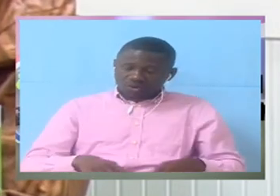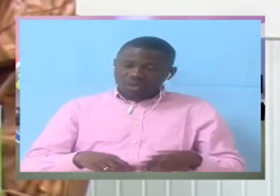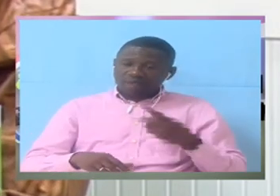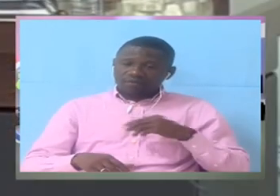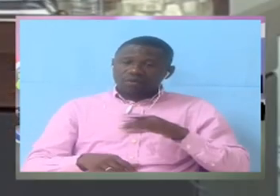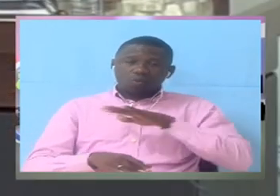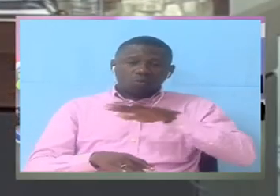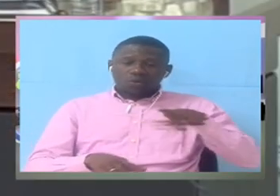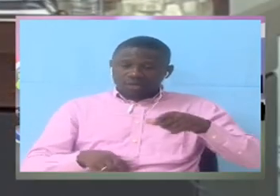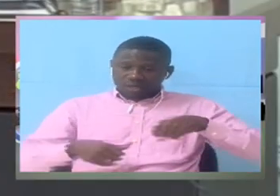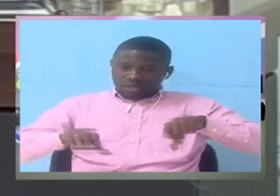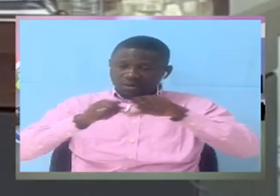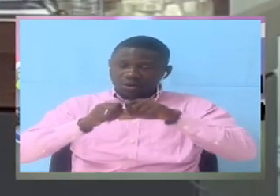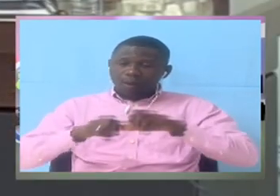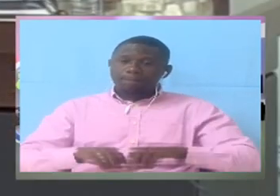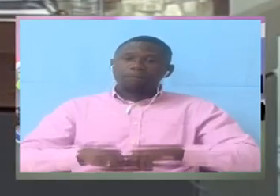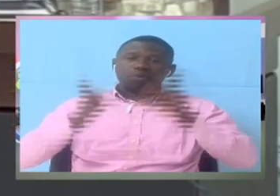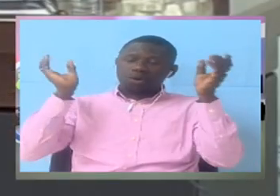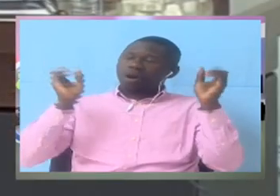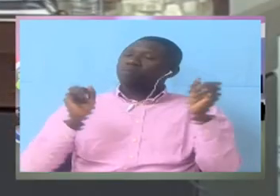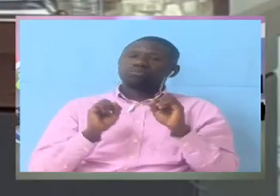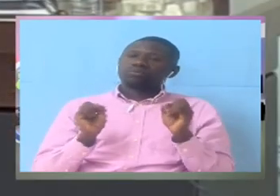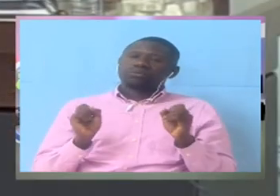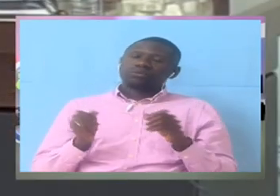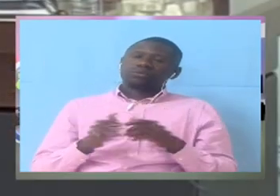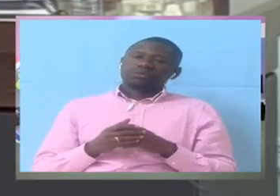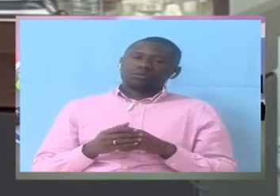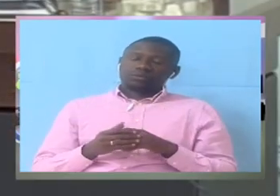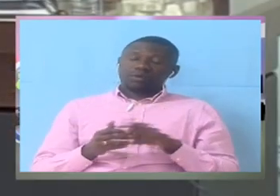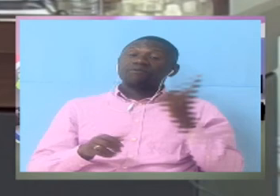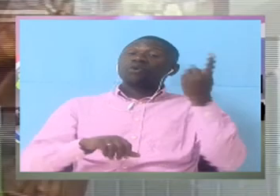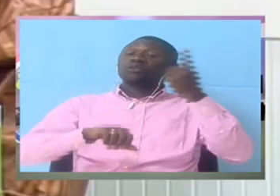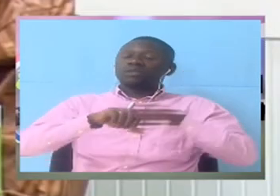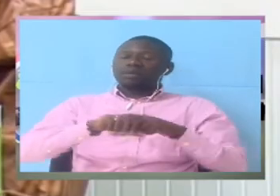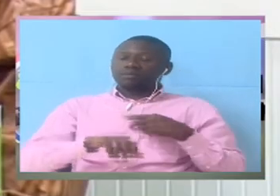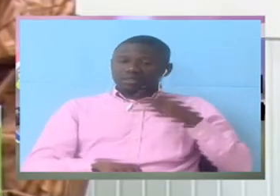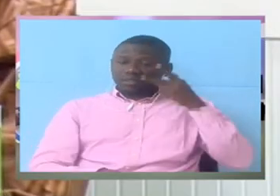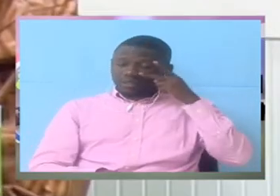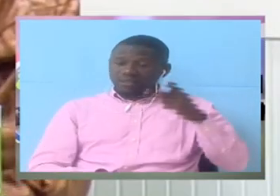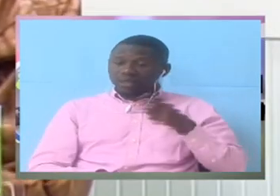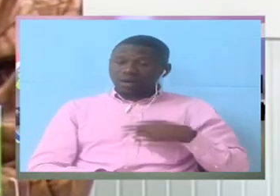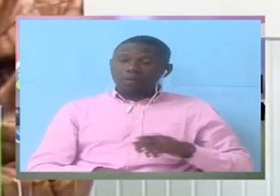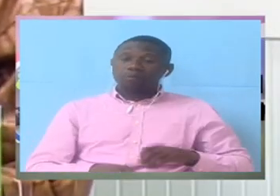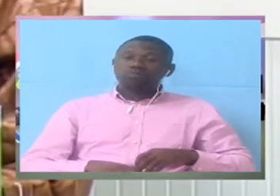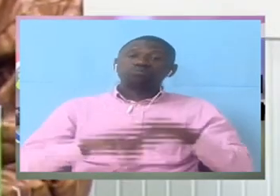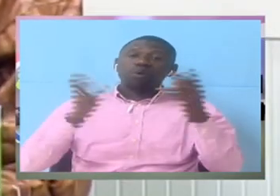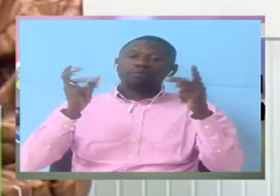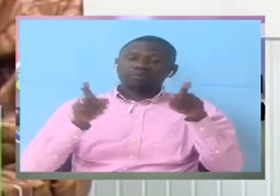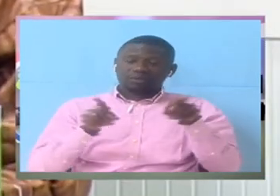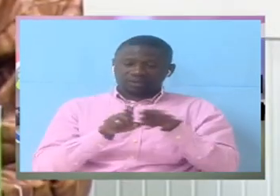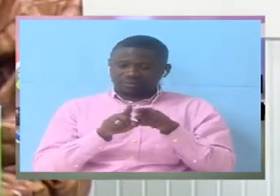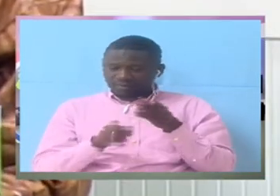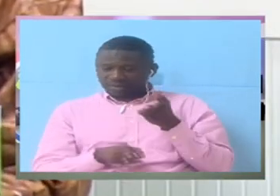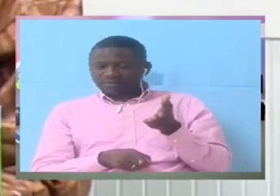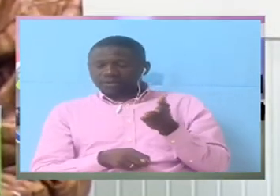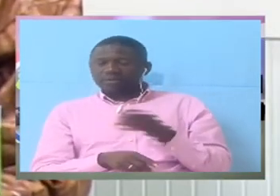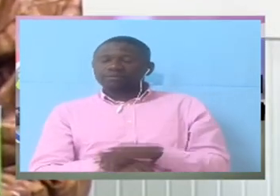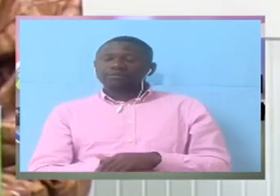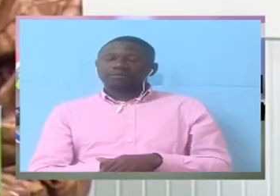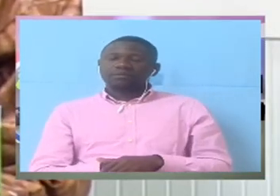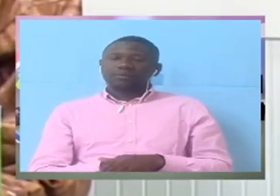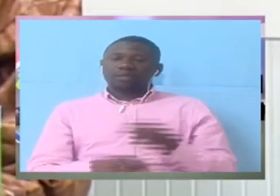is in water, it won't explode. Nga ji ngaw je nyala woloto. I saw it with my eyes there. So in 1992.